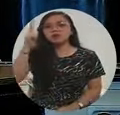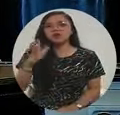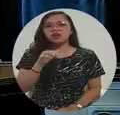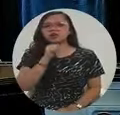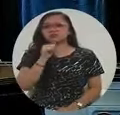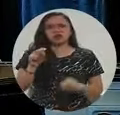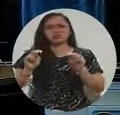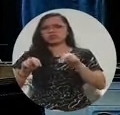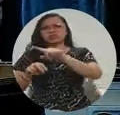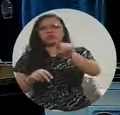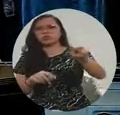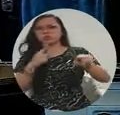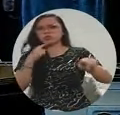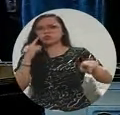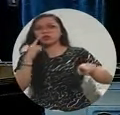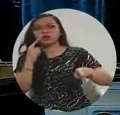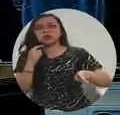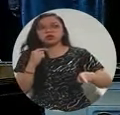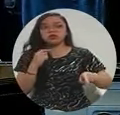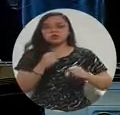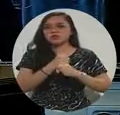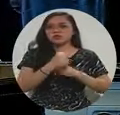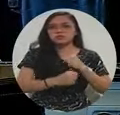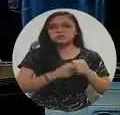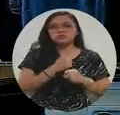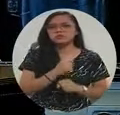God does not need any other service.